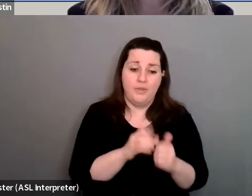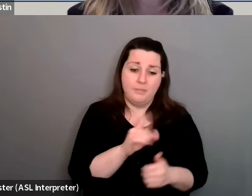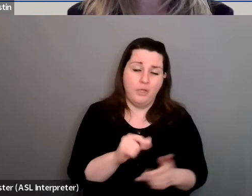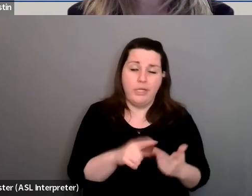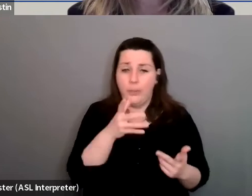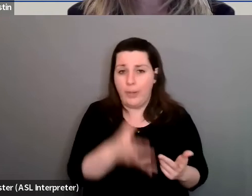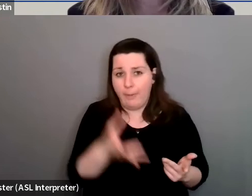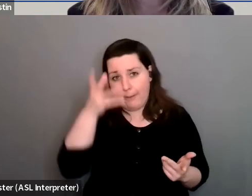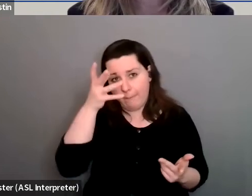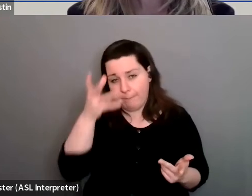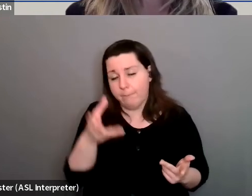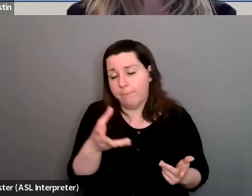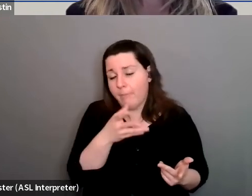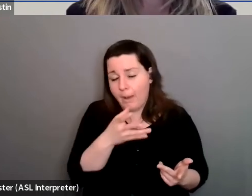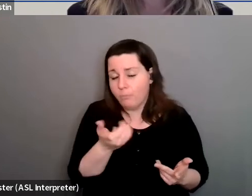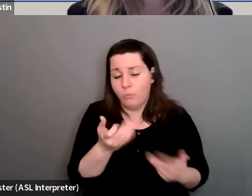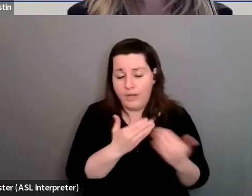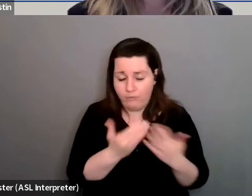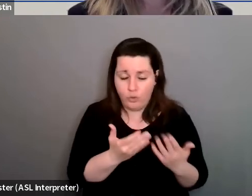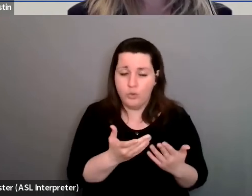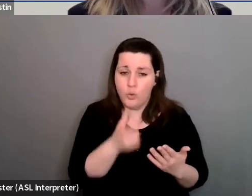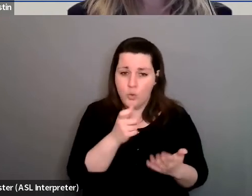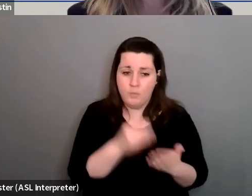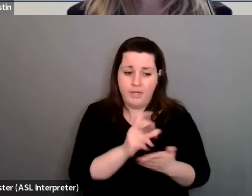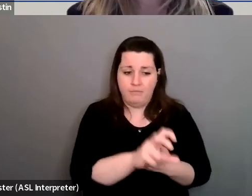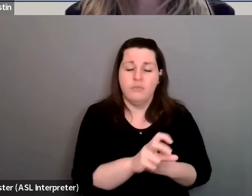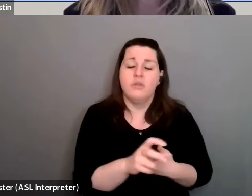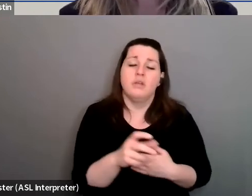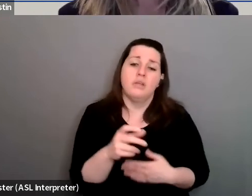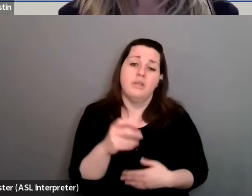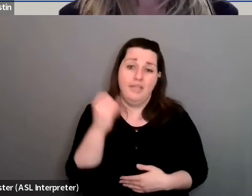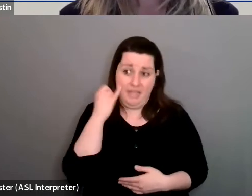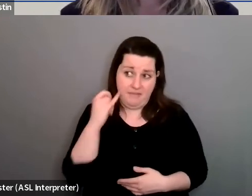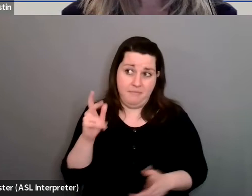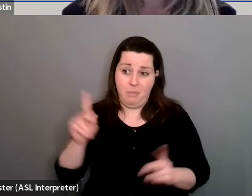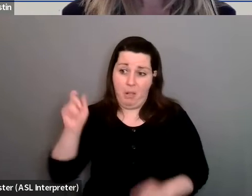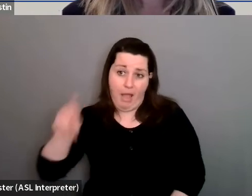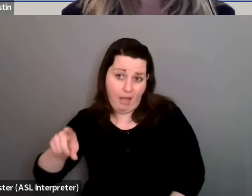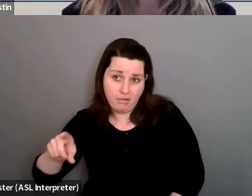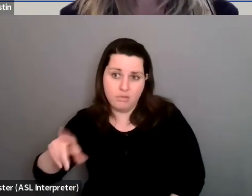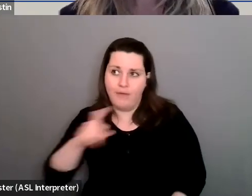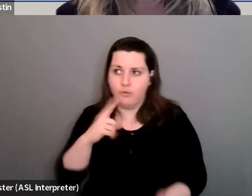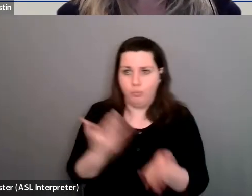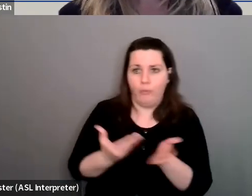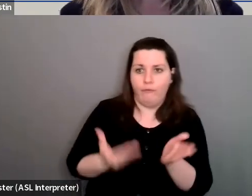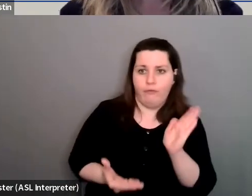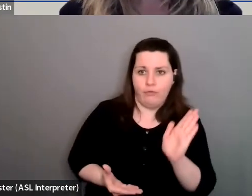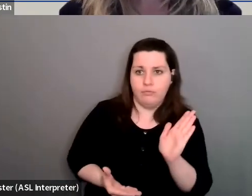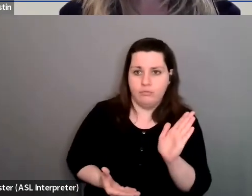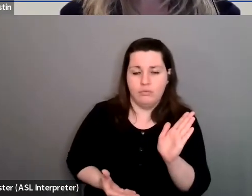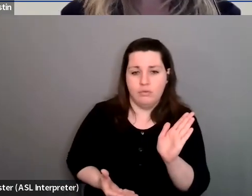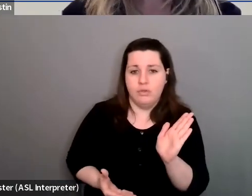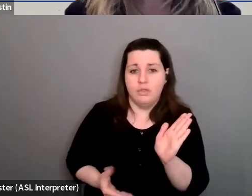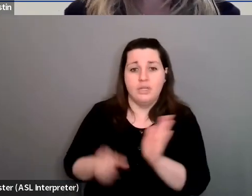mom, whoever it is that made that contribution, you have to be able to, if you're ever questioned that, the state treasurer's office is not the